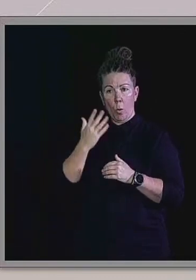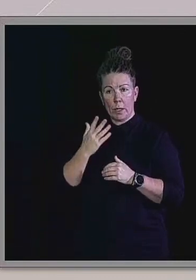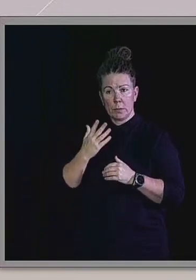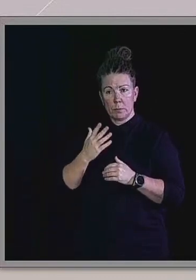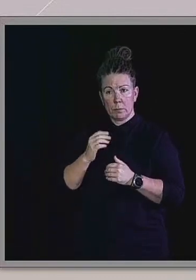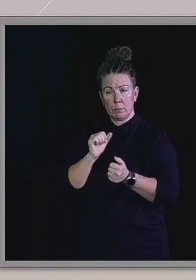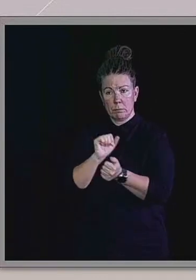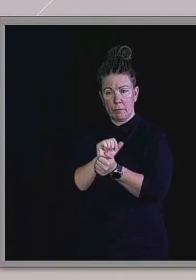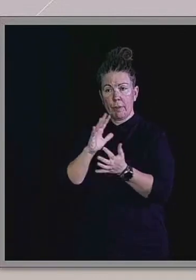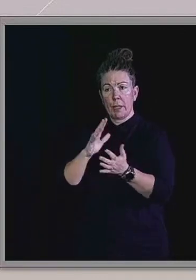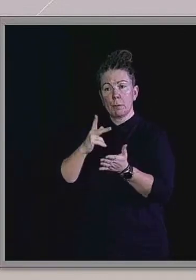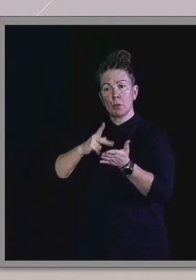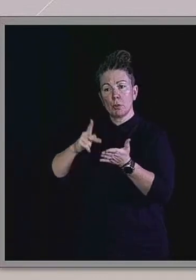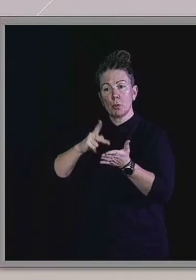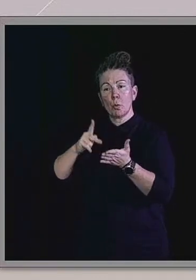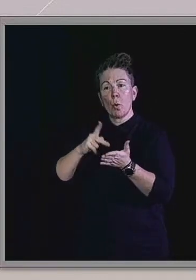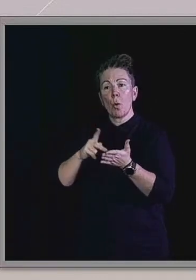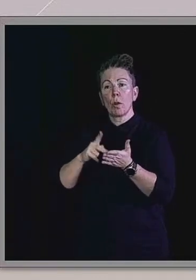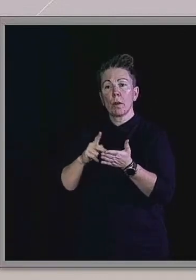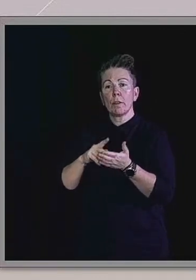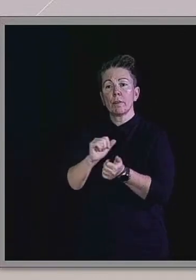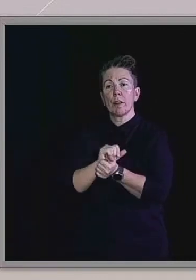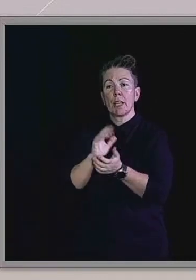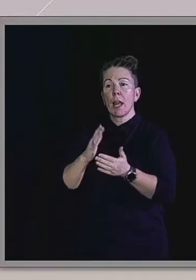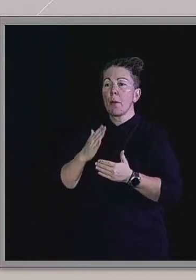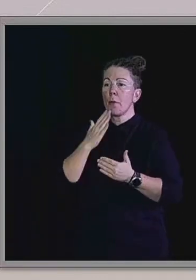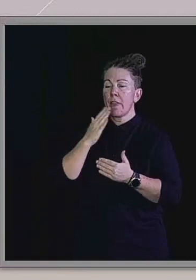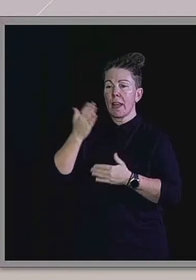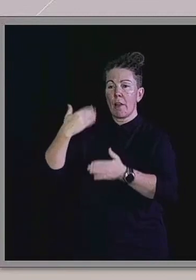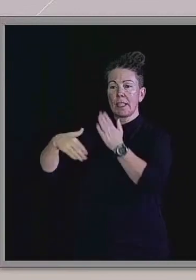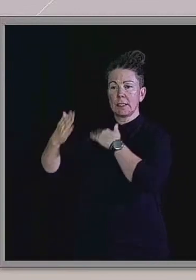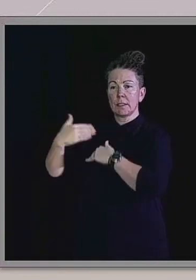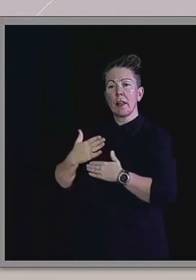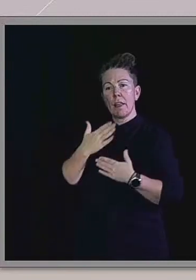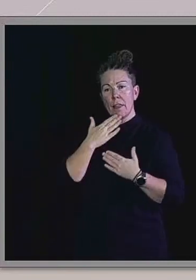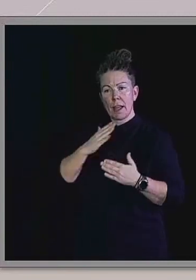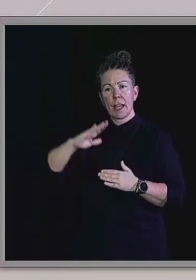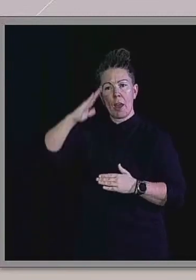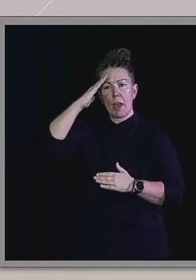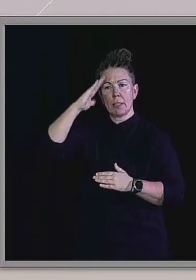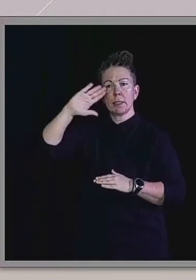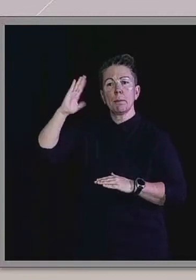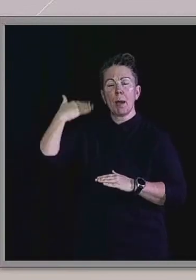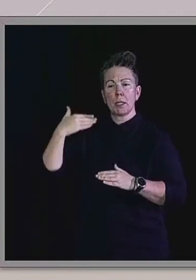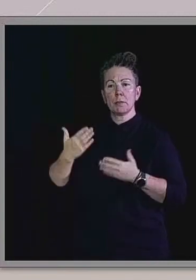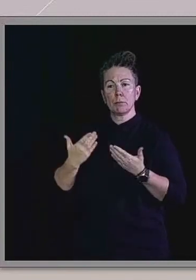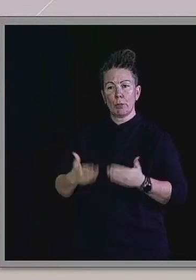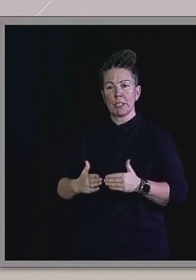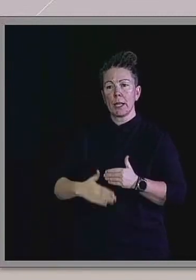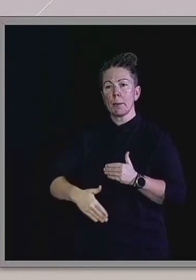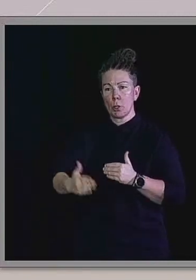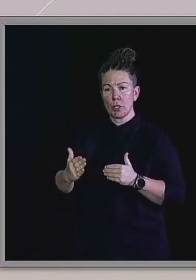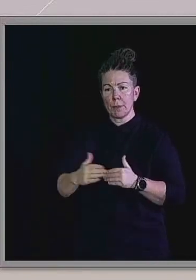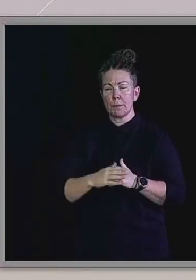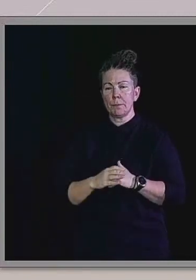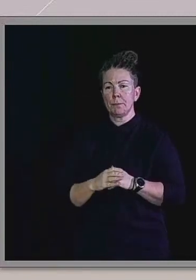be guided by their ancestors and their spirits. So I want to thank the elders, past and present, and those emerging.